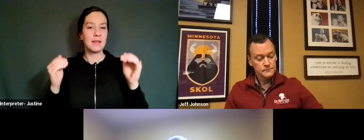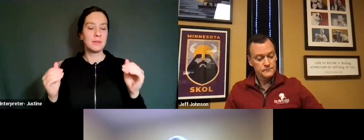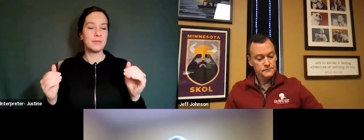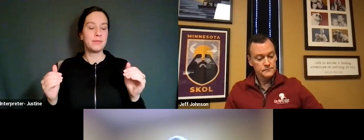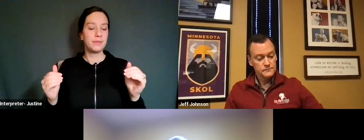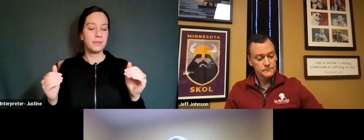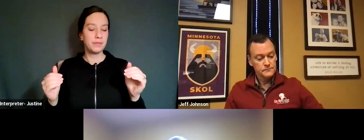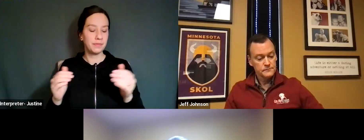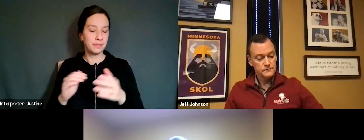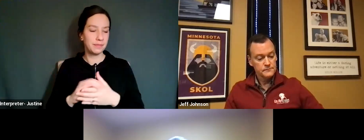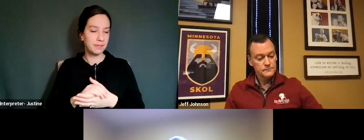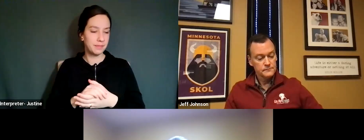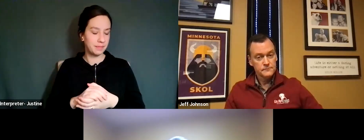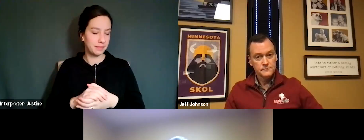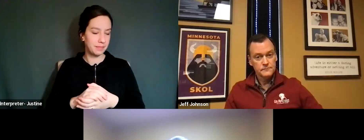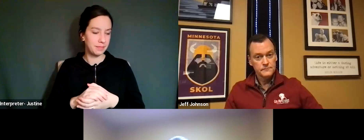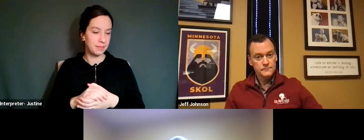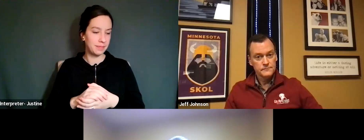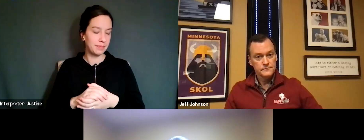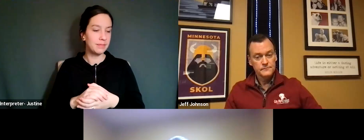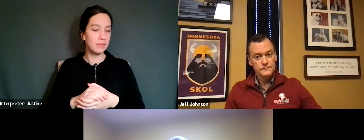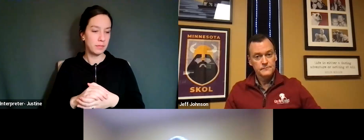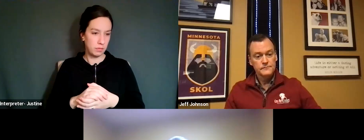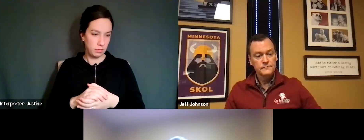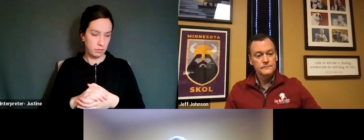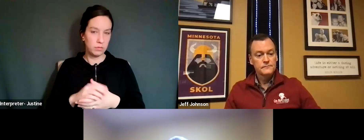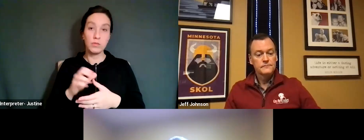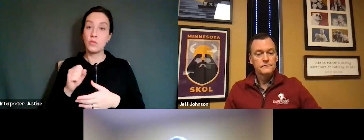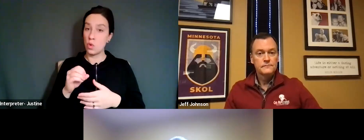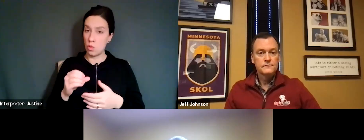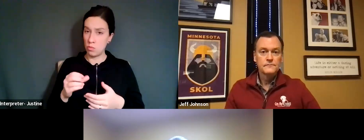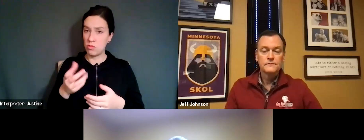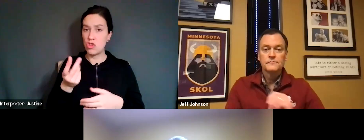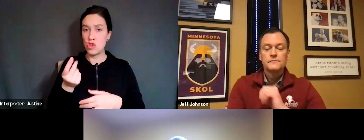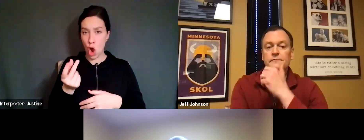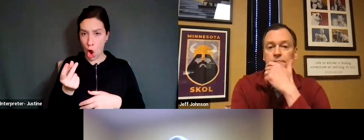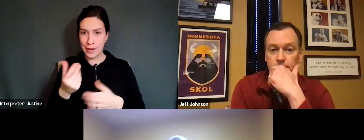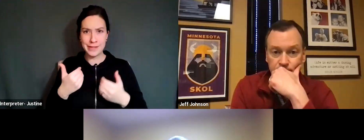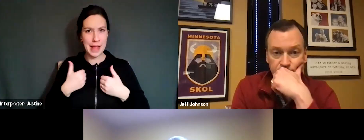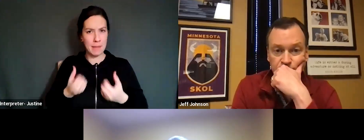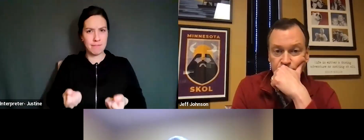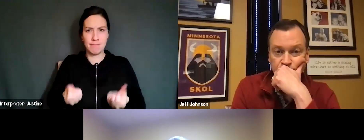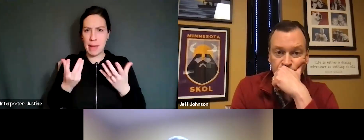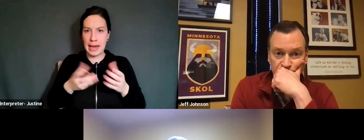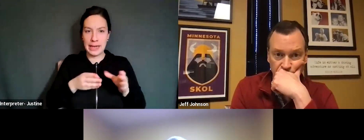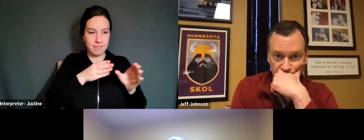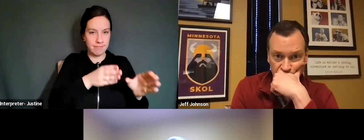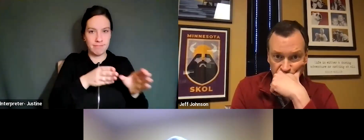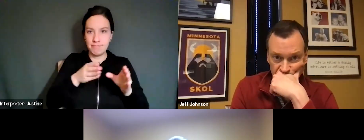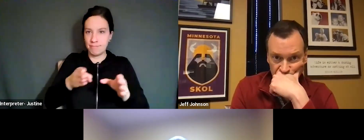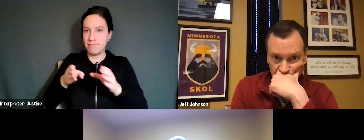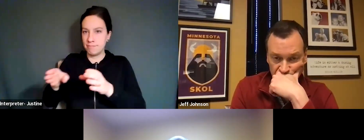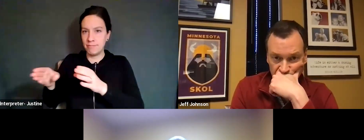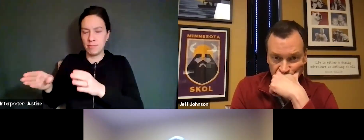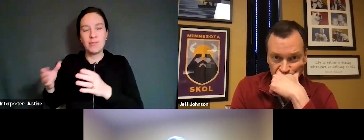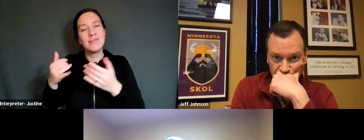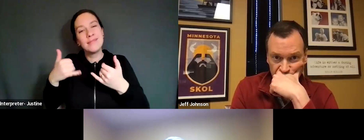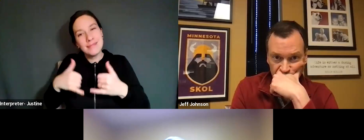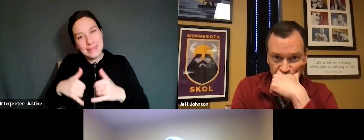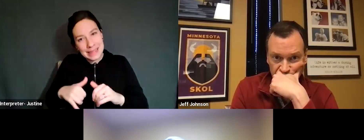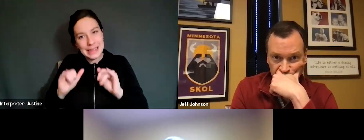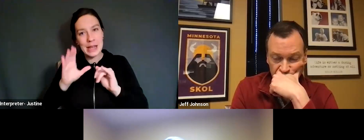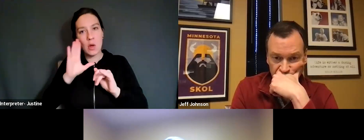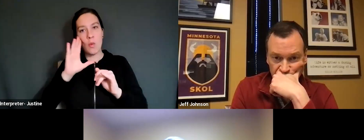So the different paths that dogs can have, we obviously are going to still have some that are career changed, but